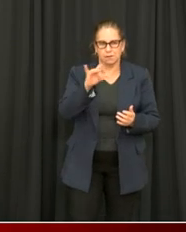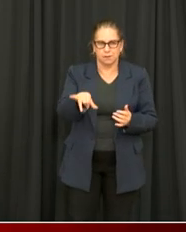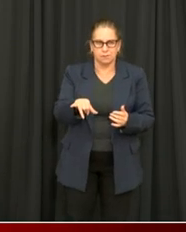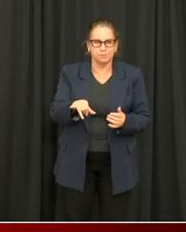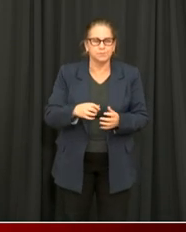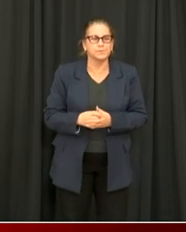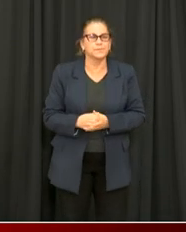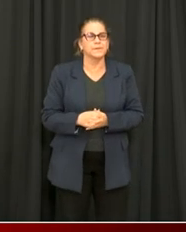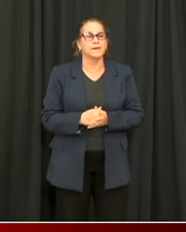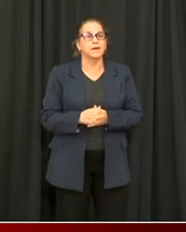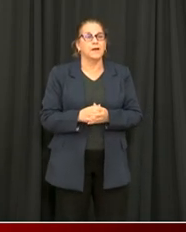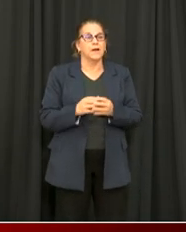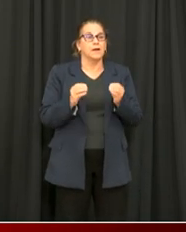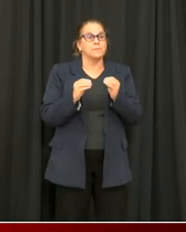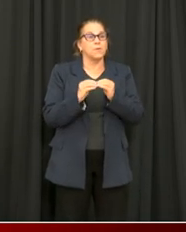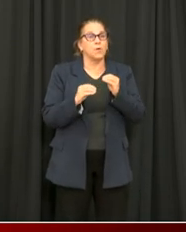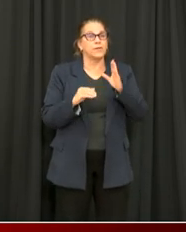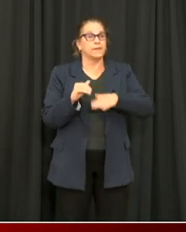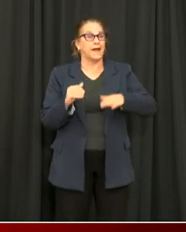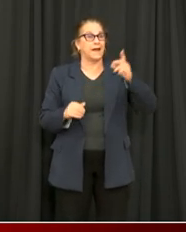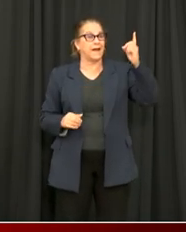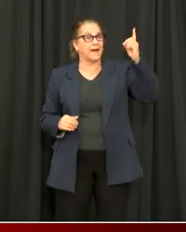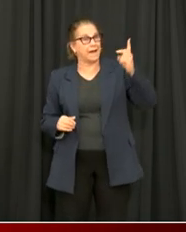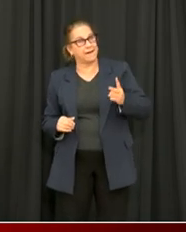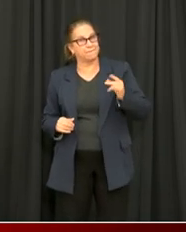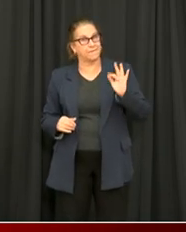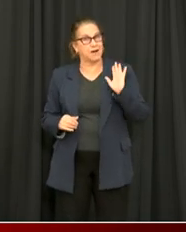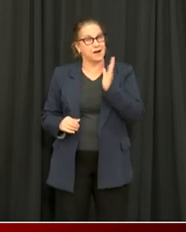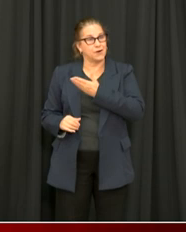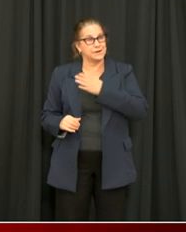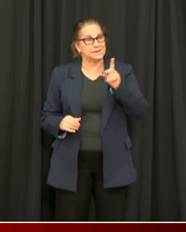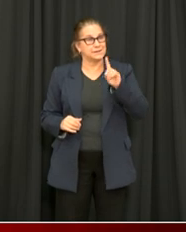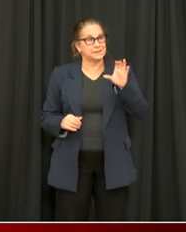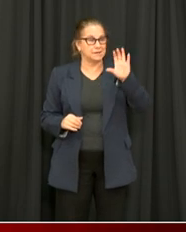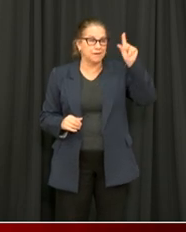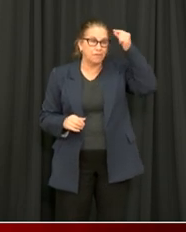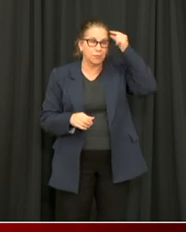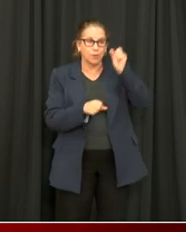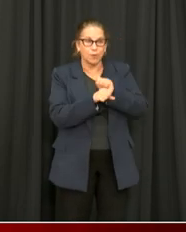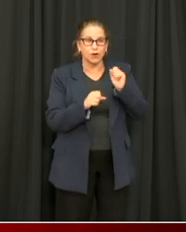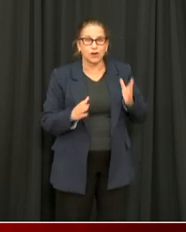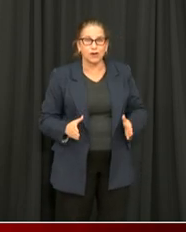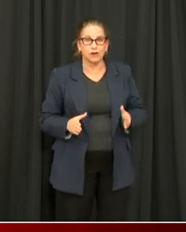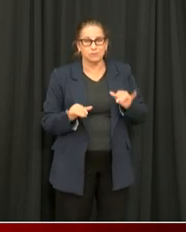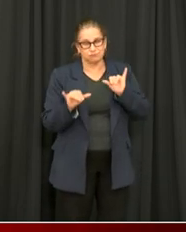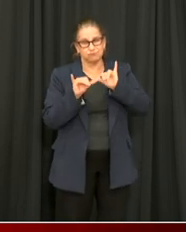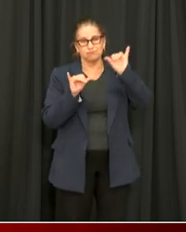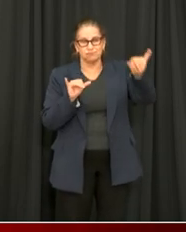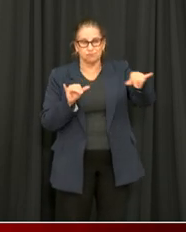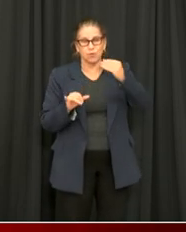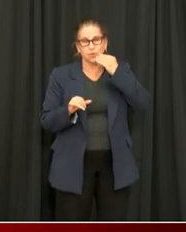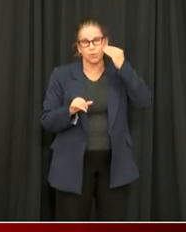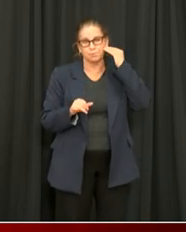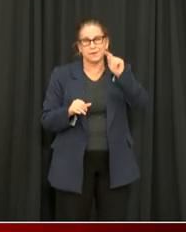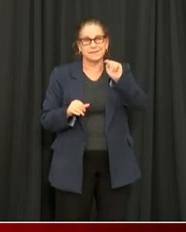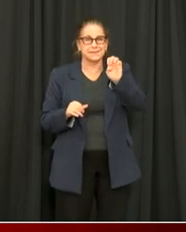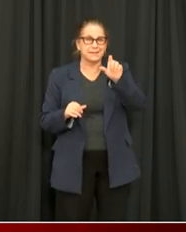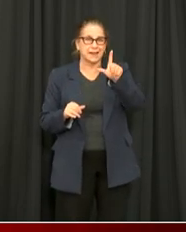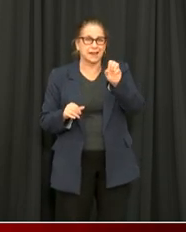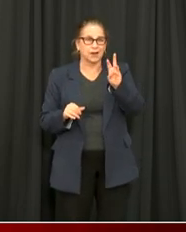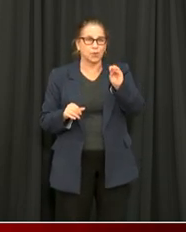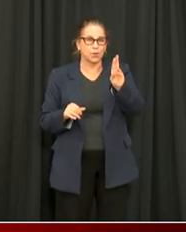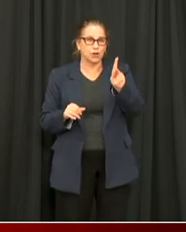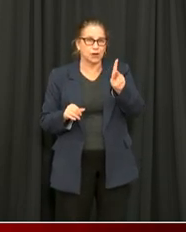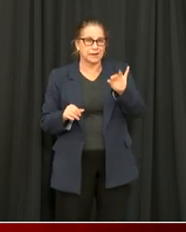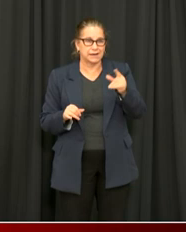half of our employees who will be teleworking. The DMV will be